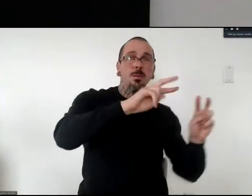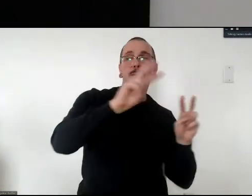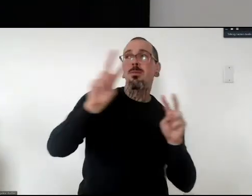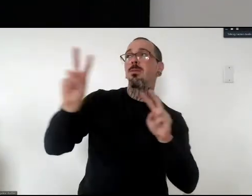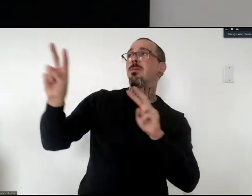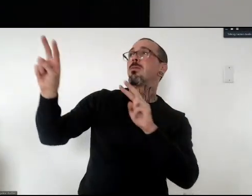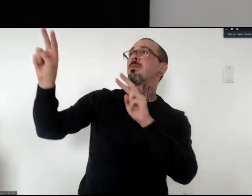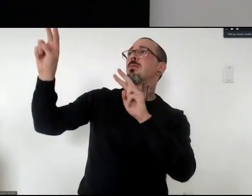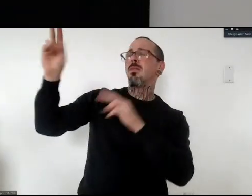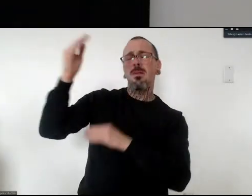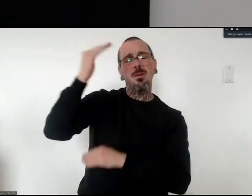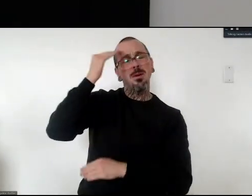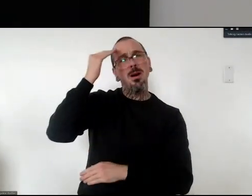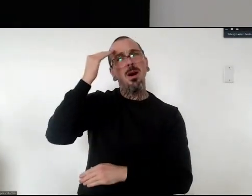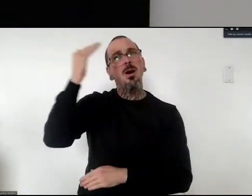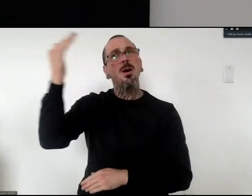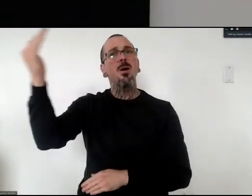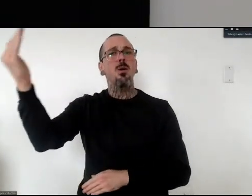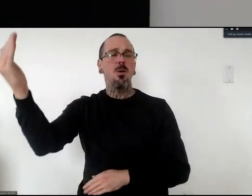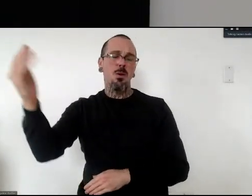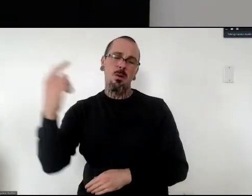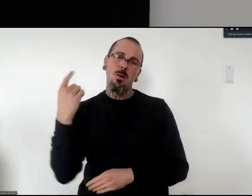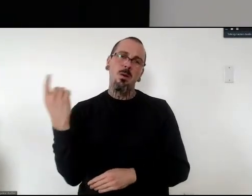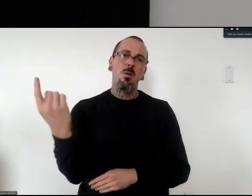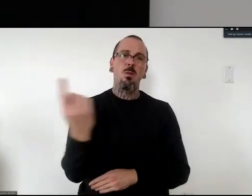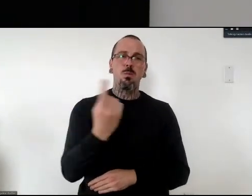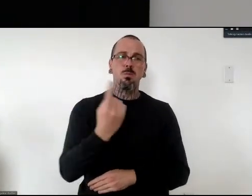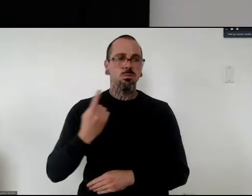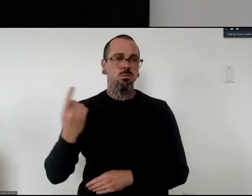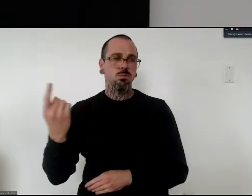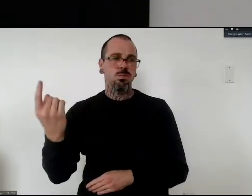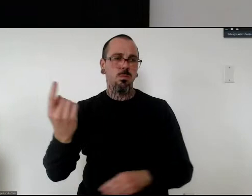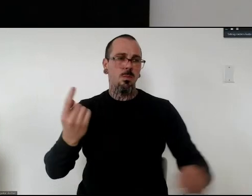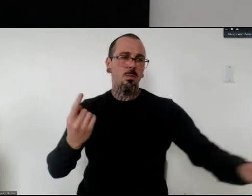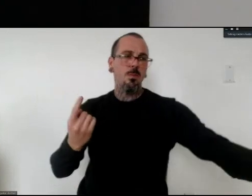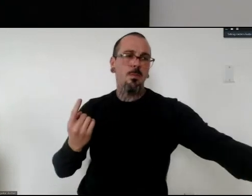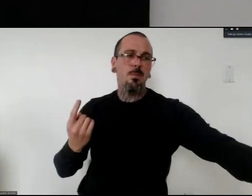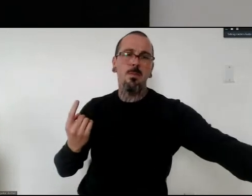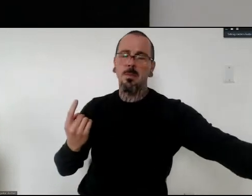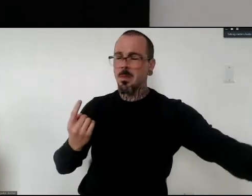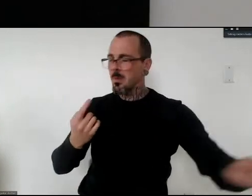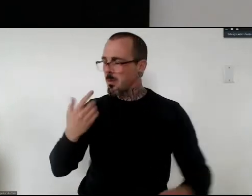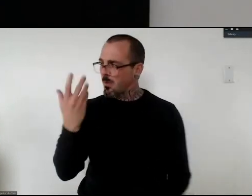that you will always be more than a